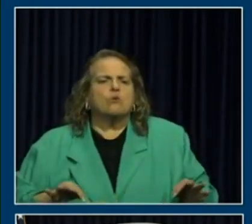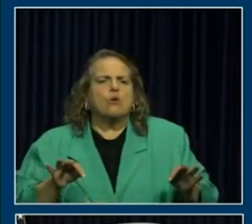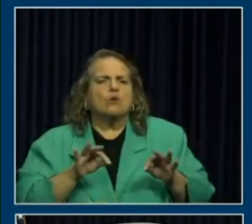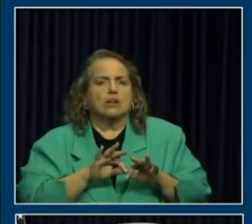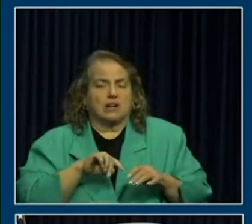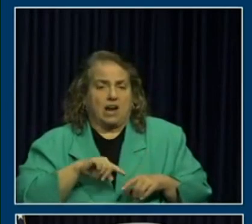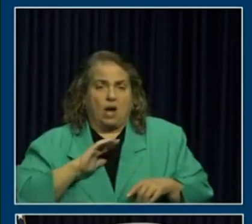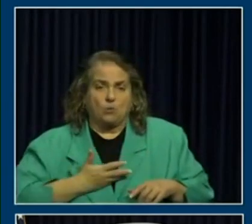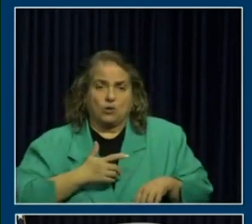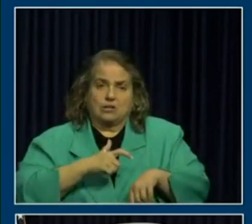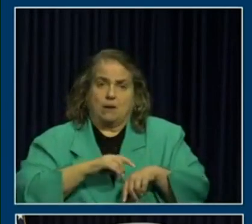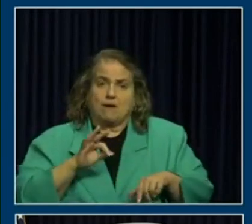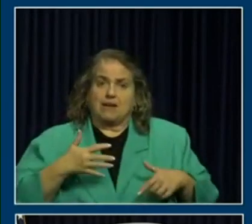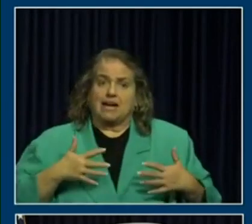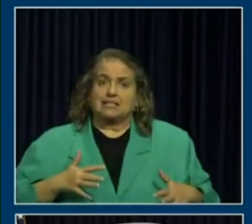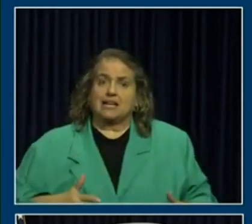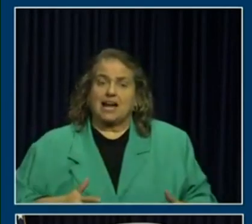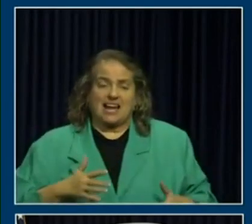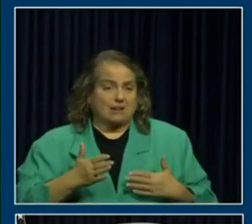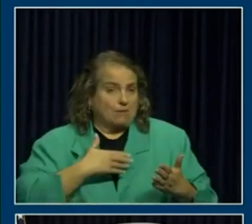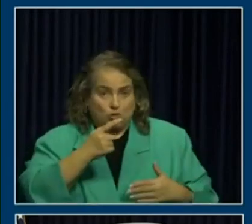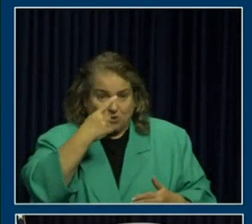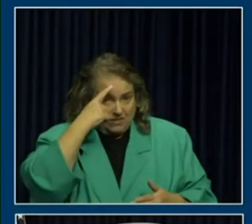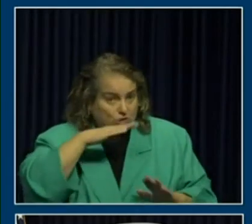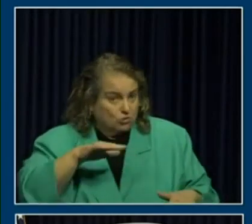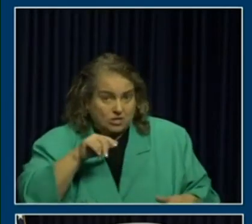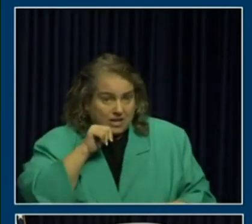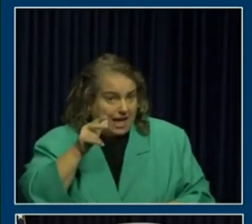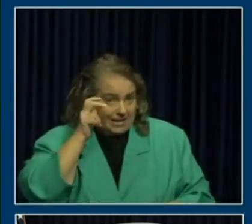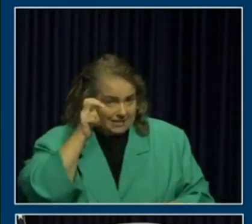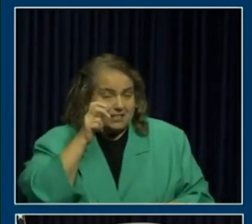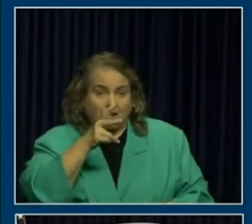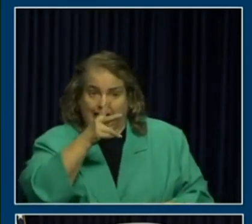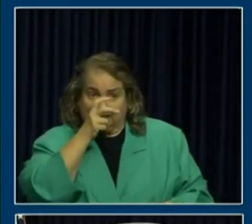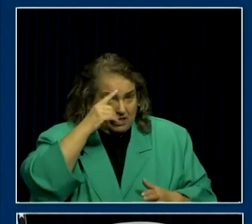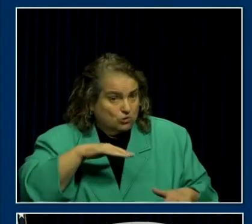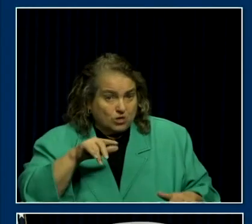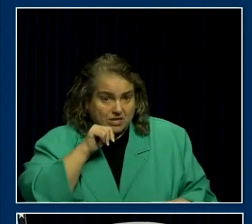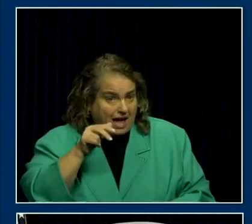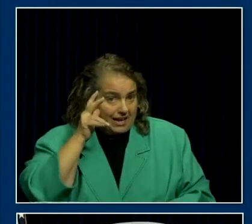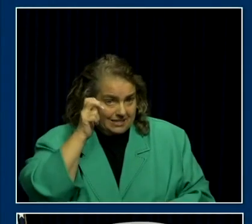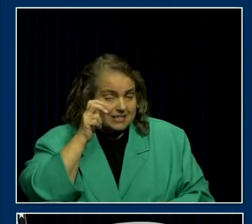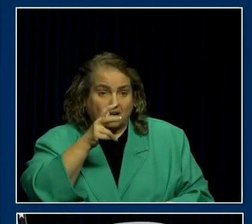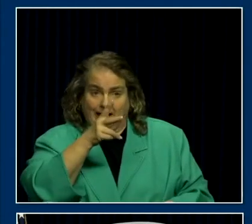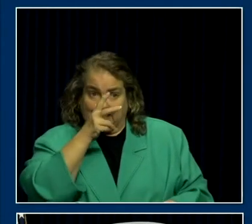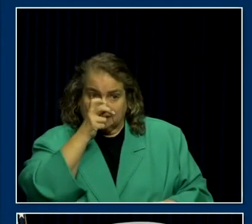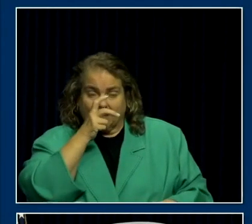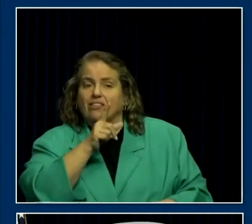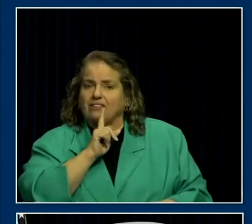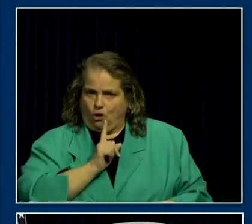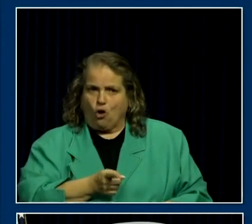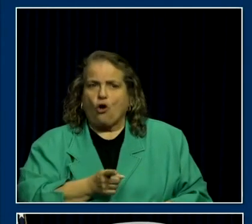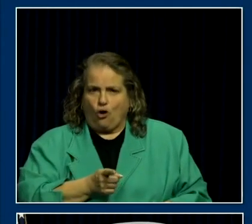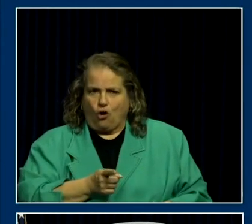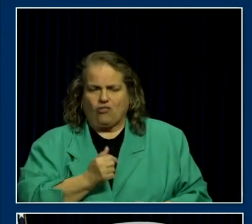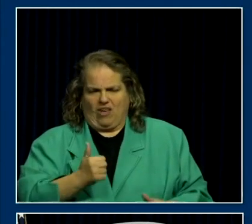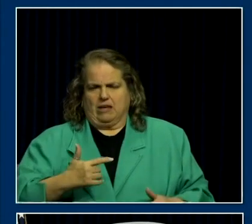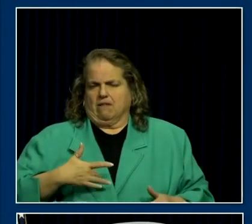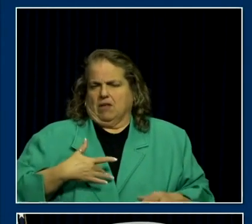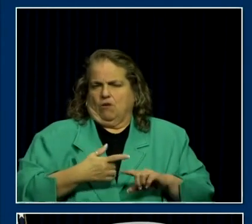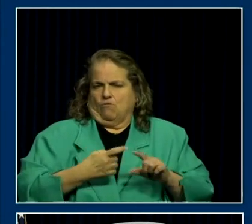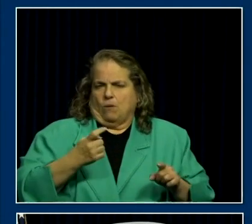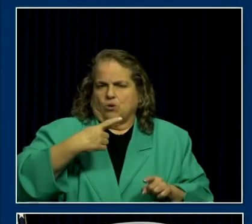anxiety. And even if you don't think they're listening, and they can feel it from you, and they can feel it from you. Having these types